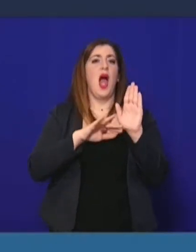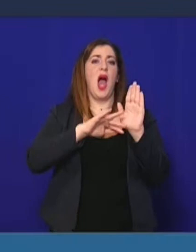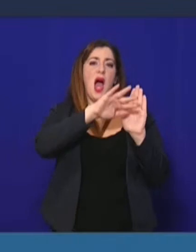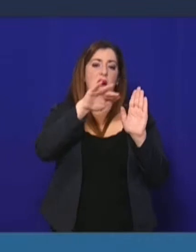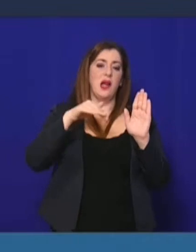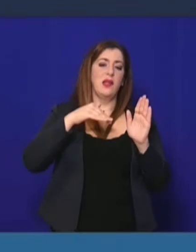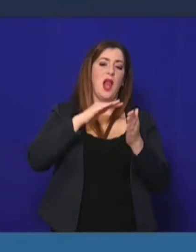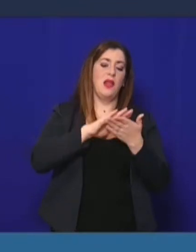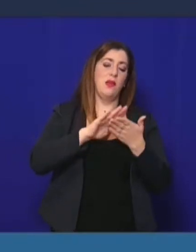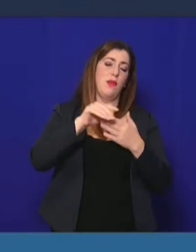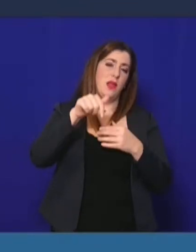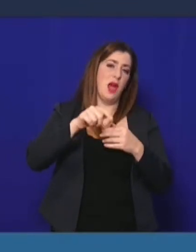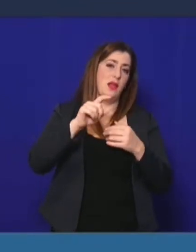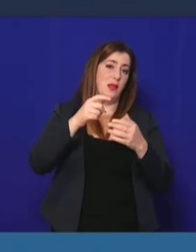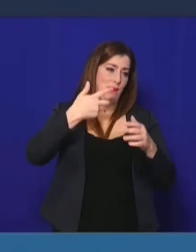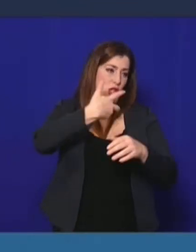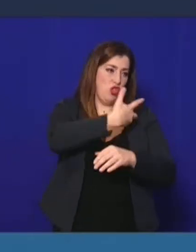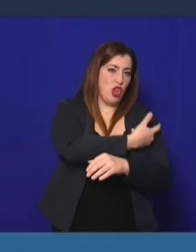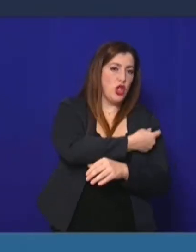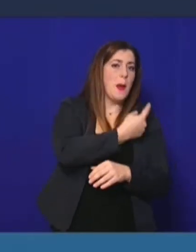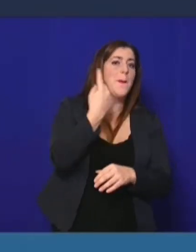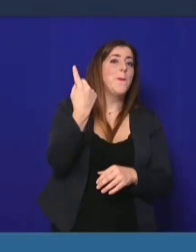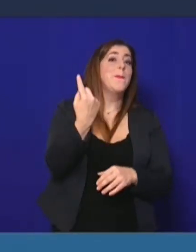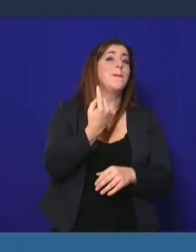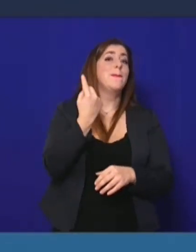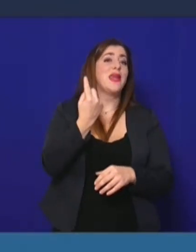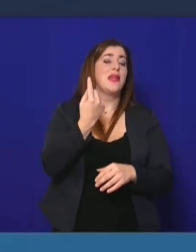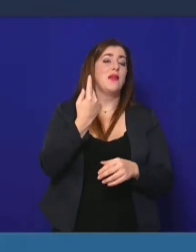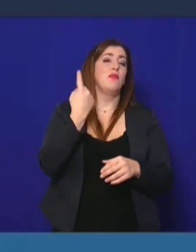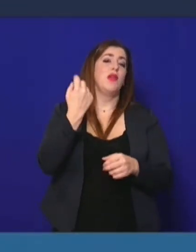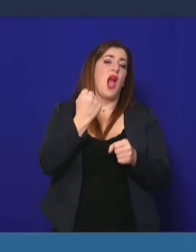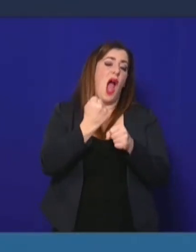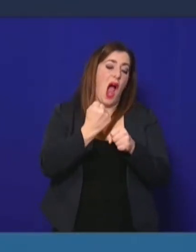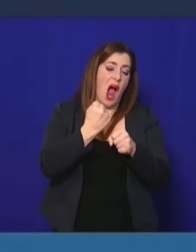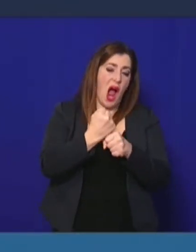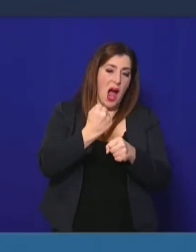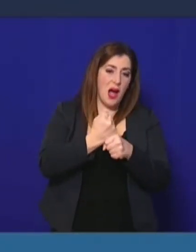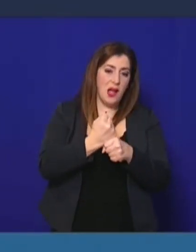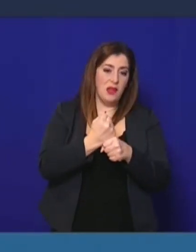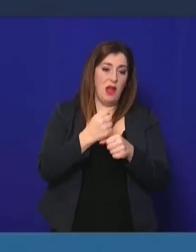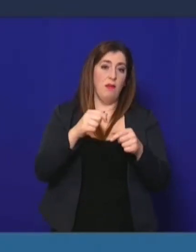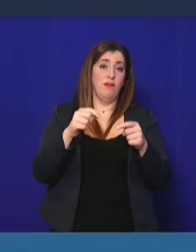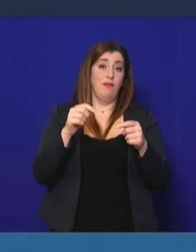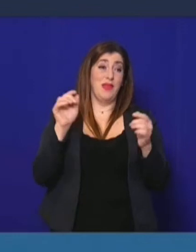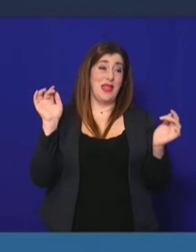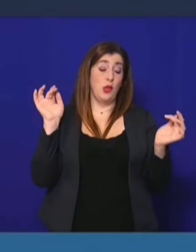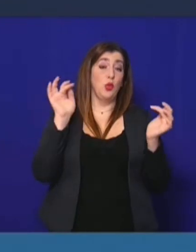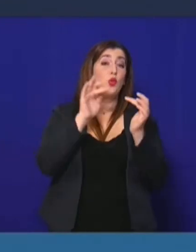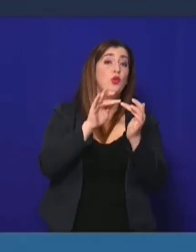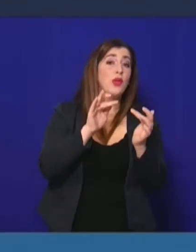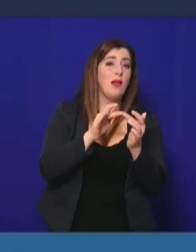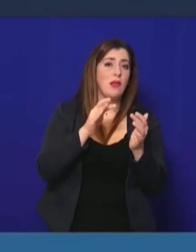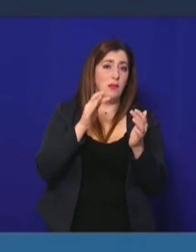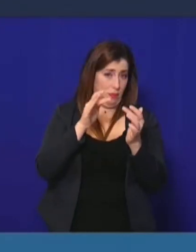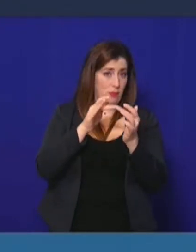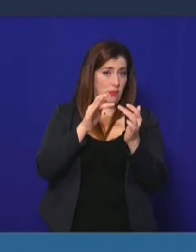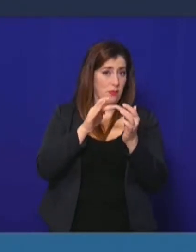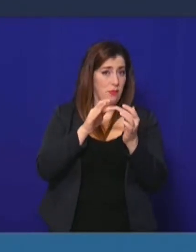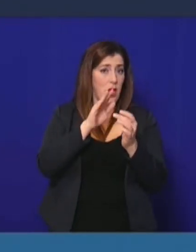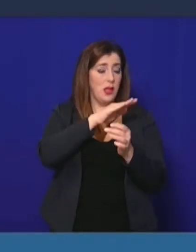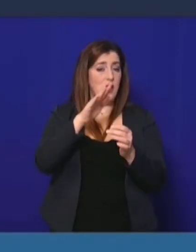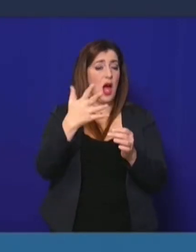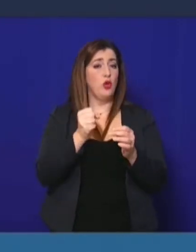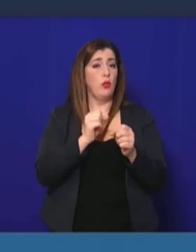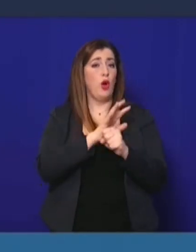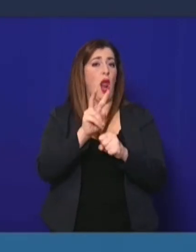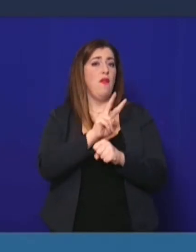l-gruppi ta' nies li huma in-nies li jaħdmu fil-clinical settings, ġifi dawk li għandhom kuntatt diretti mal-pazjenti u bdejna minn dawk in-nies li iktar